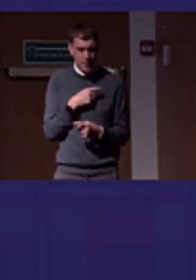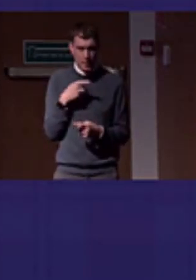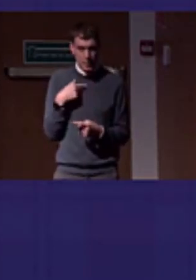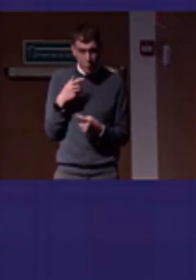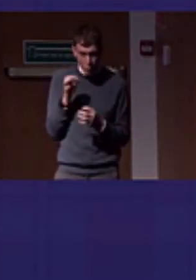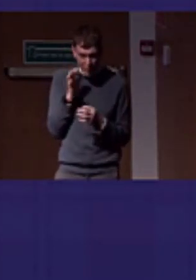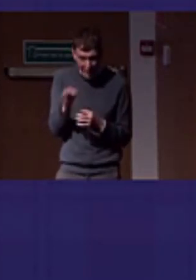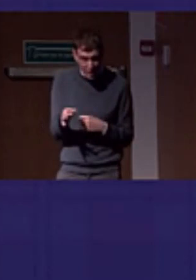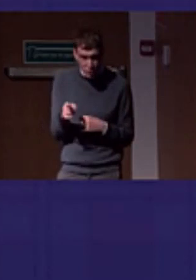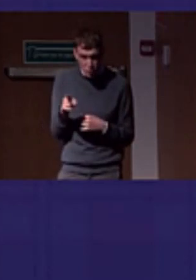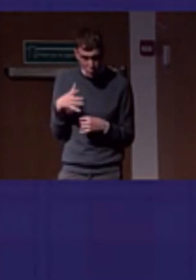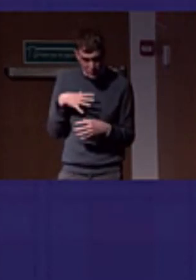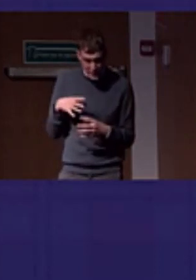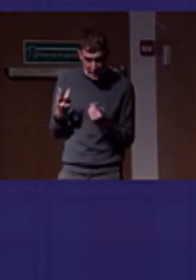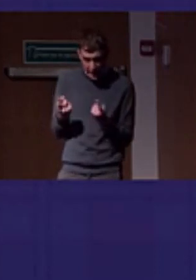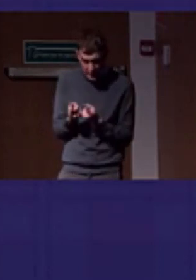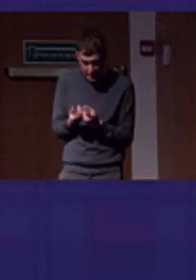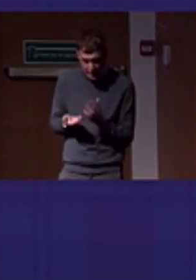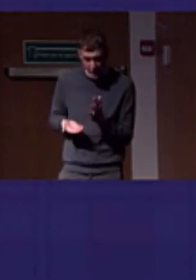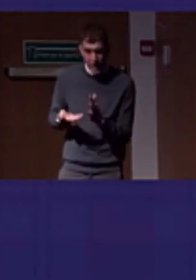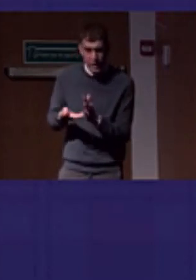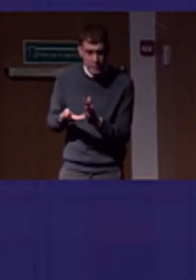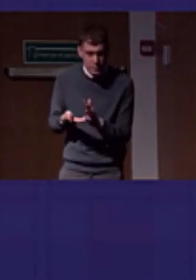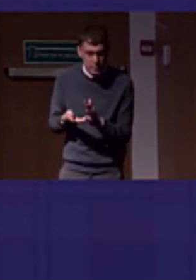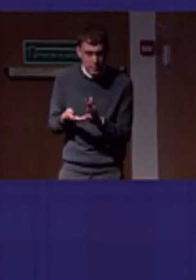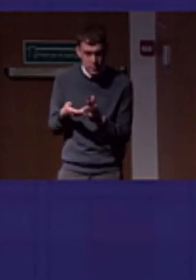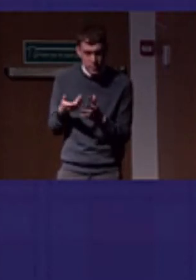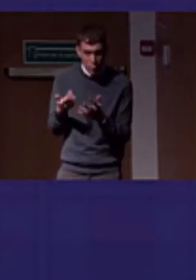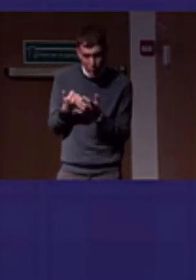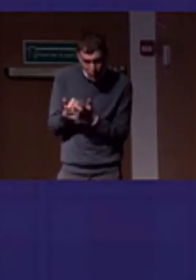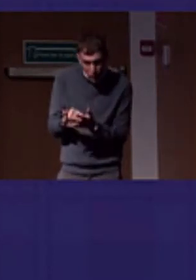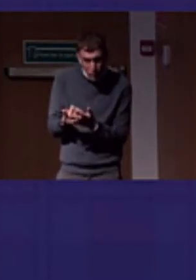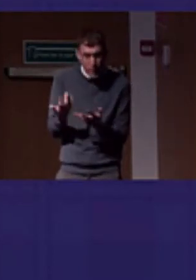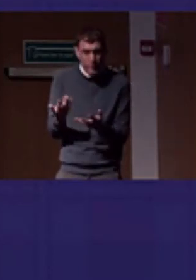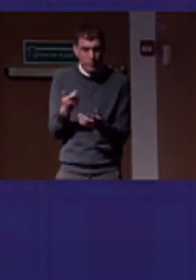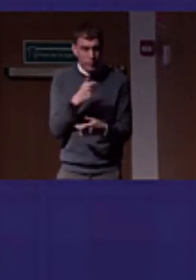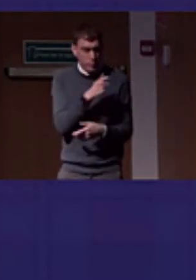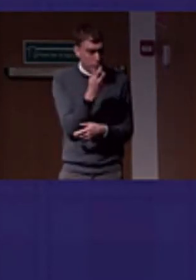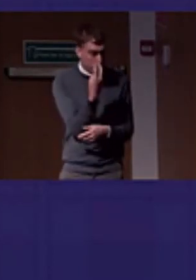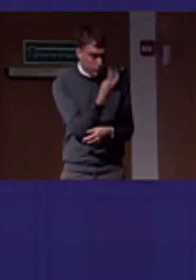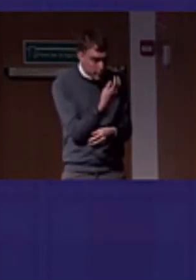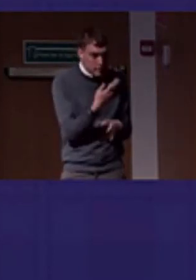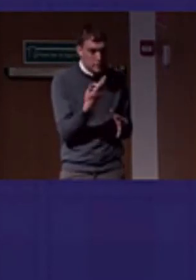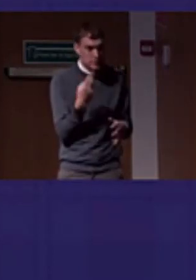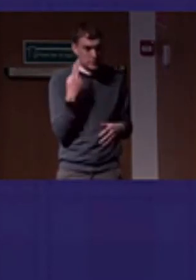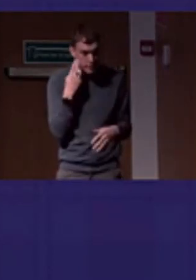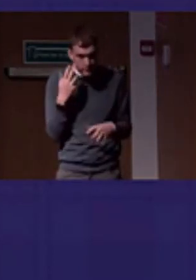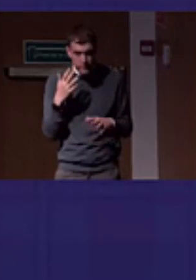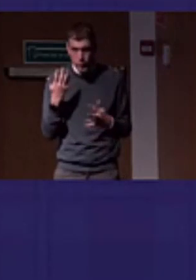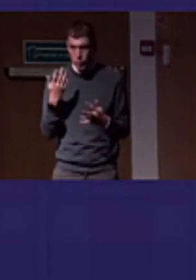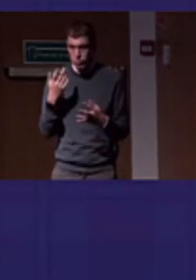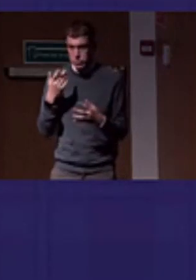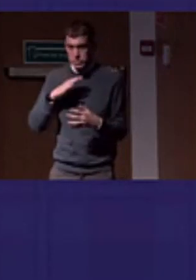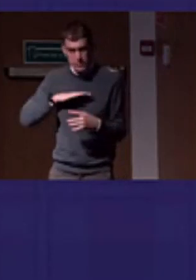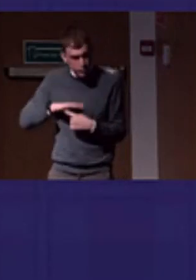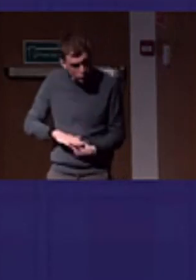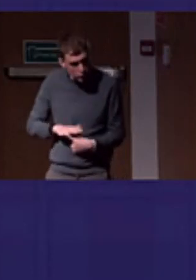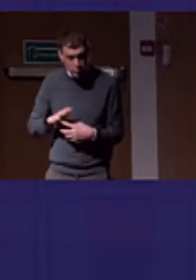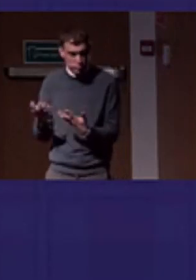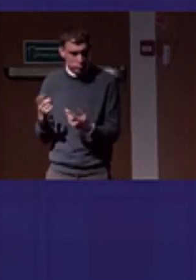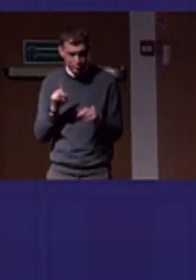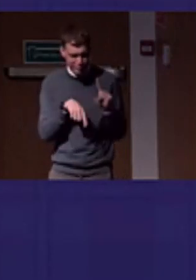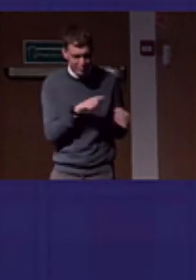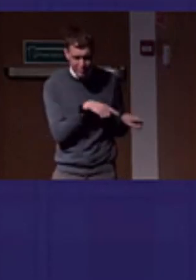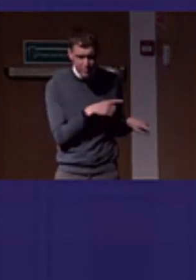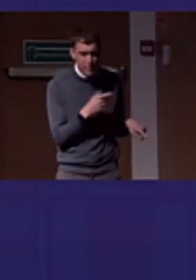you? Just like I would anyone. If someone is blind, if they're deaf, they have social anxiety, they have seasonal depression, doesn't matter.